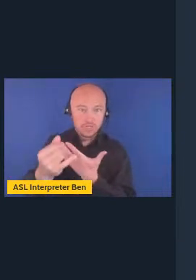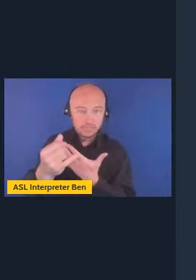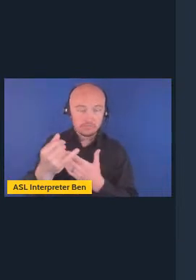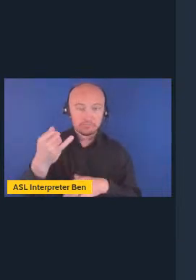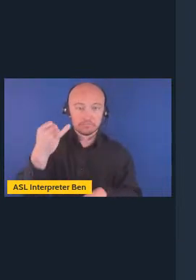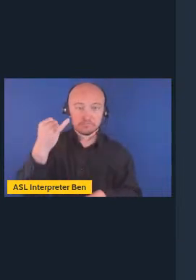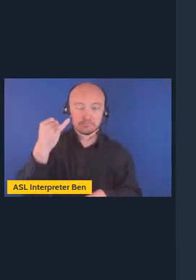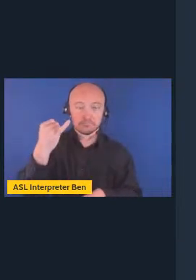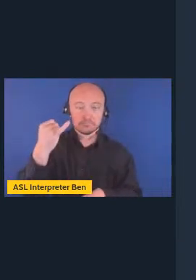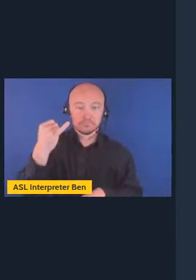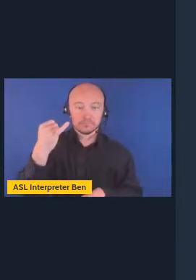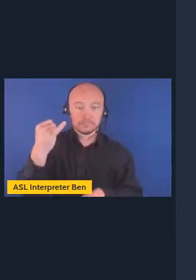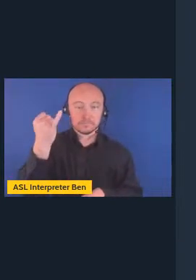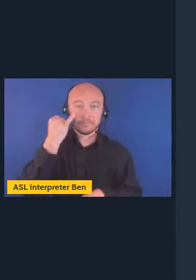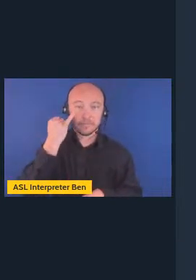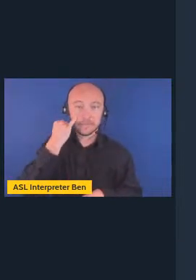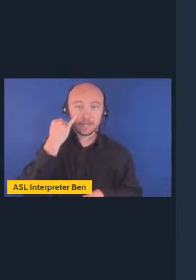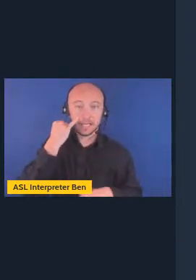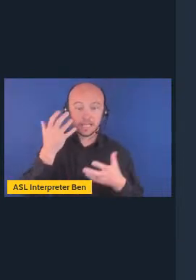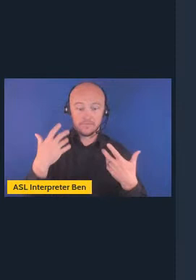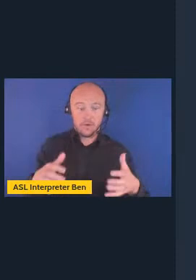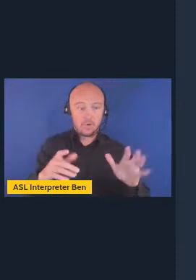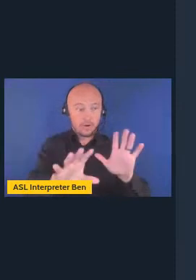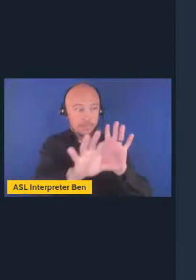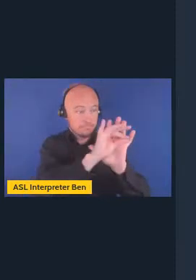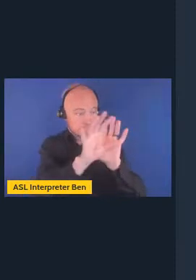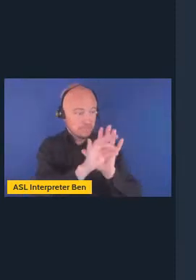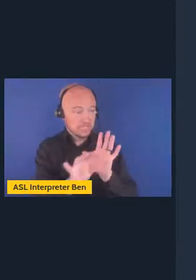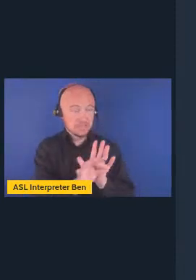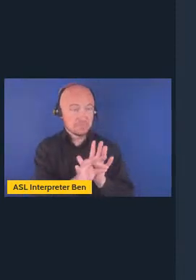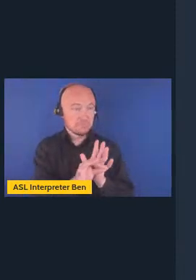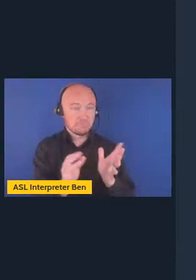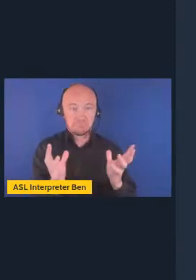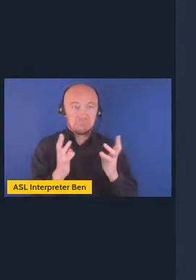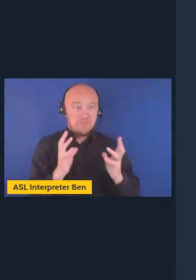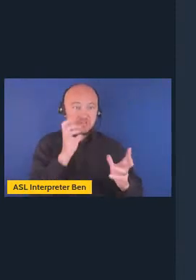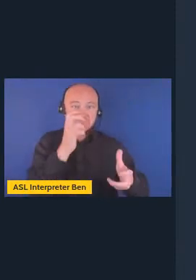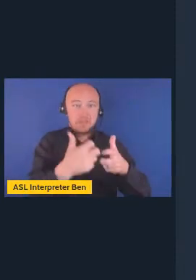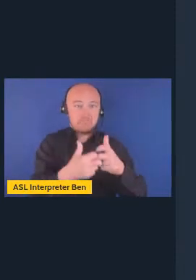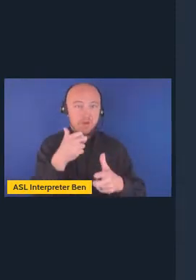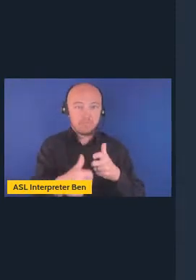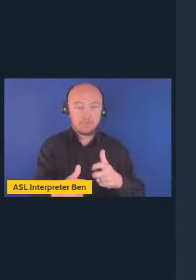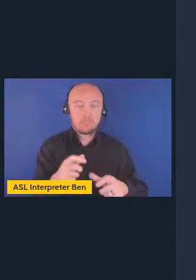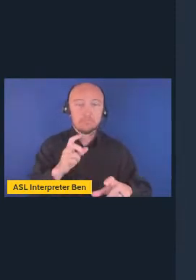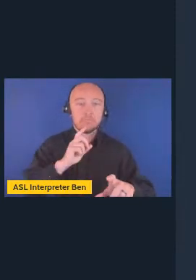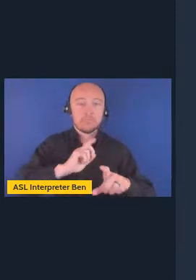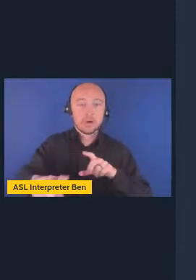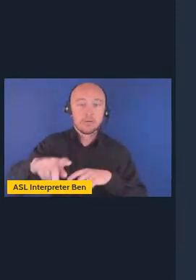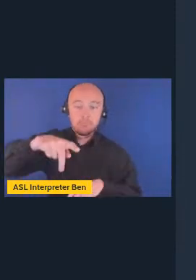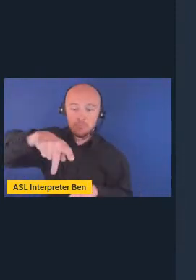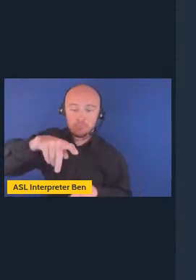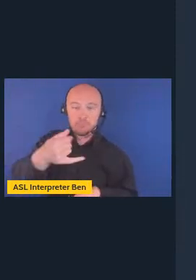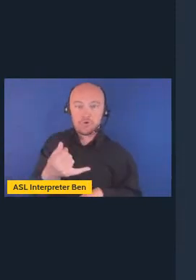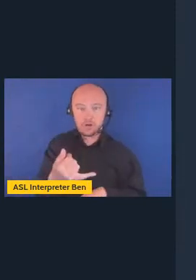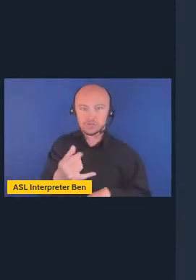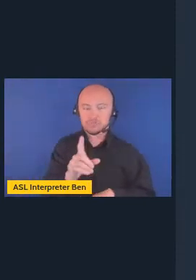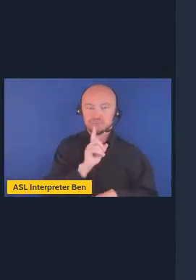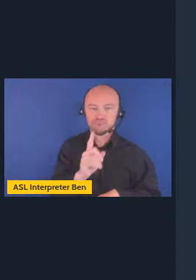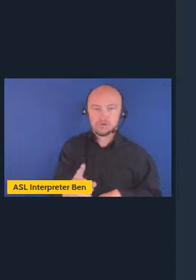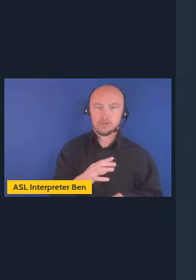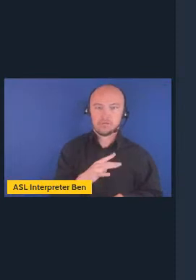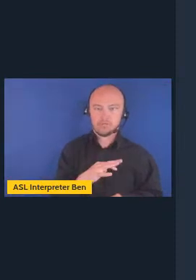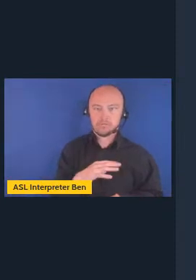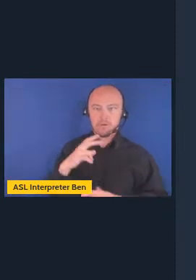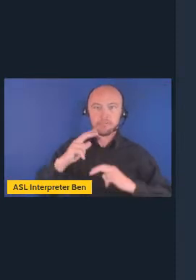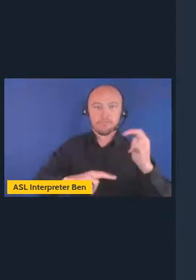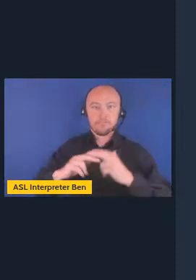using built-in project types, you probably didn't have many issues. However, Projen's power really comes to shine when you are building